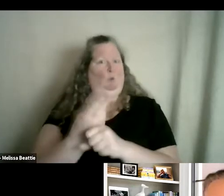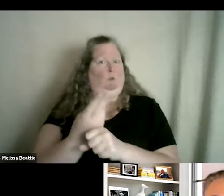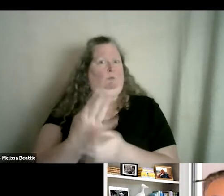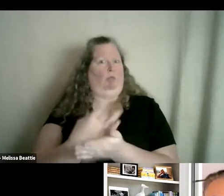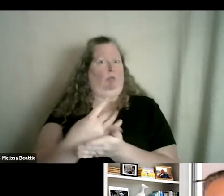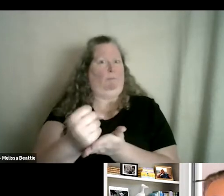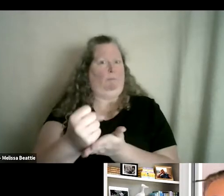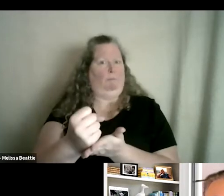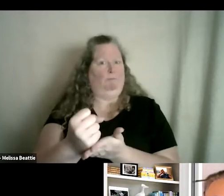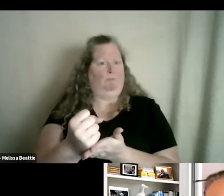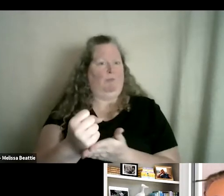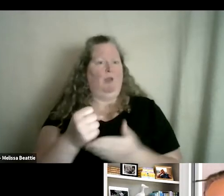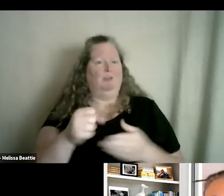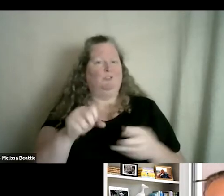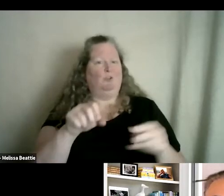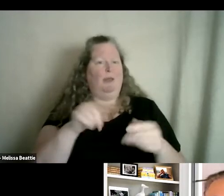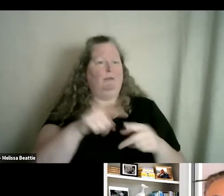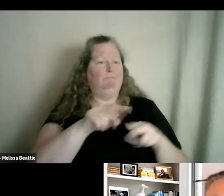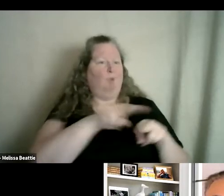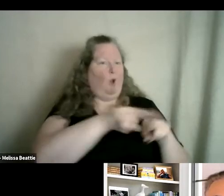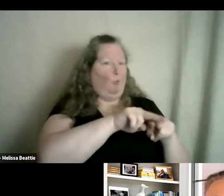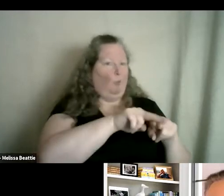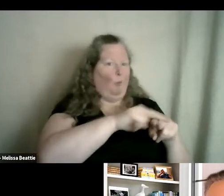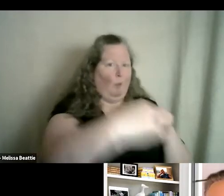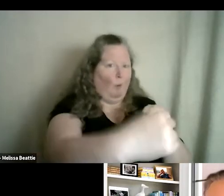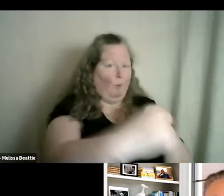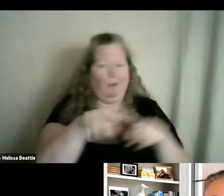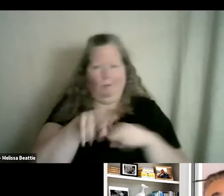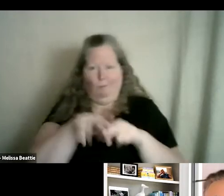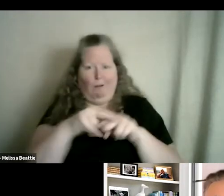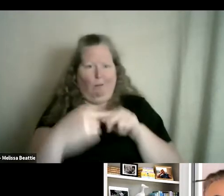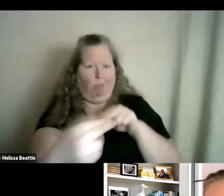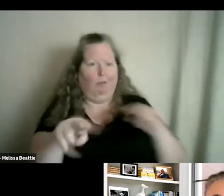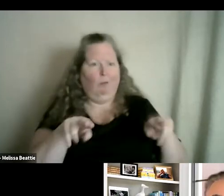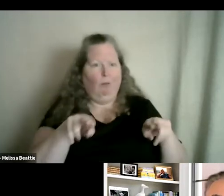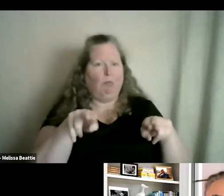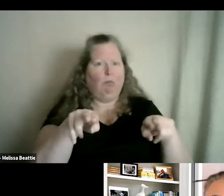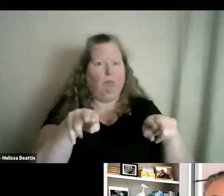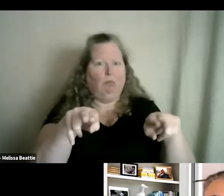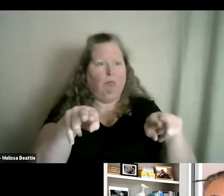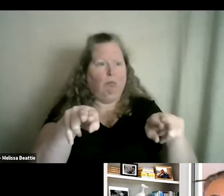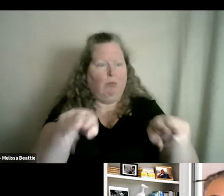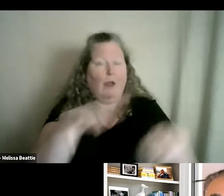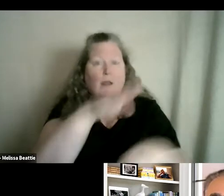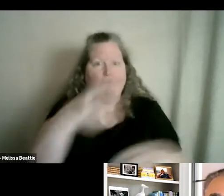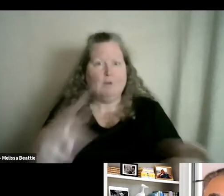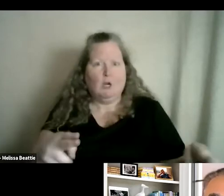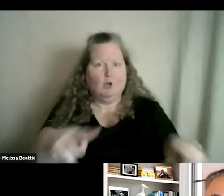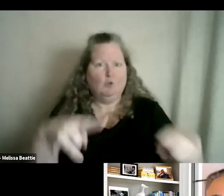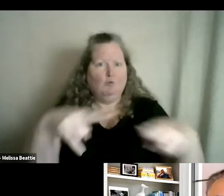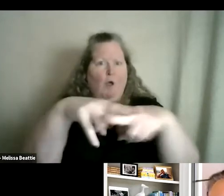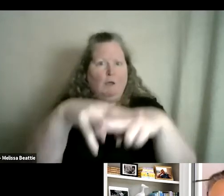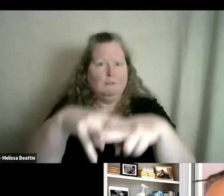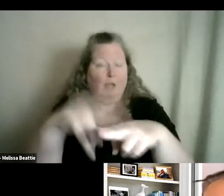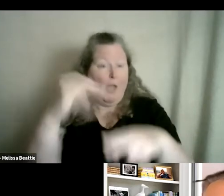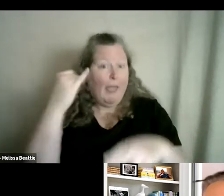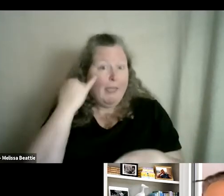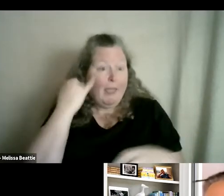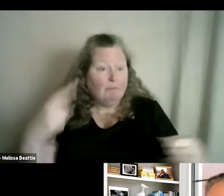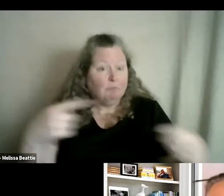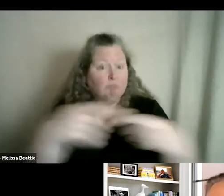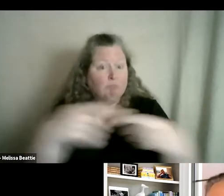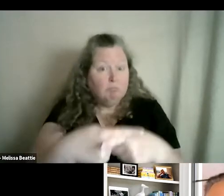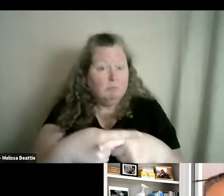two railroad tracks. They never really meet, and God forbid they cross, because the results tend to be rather